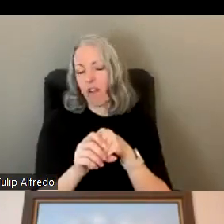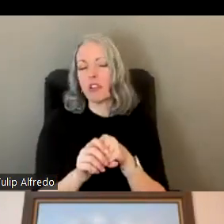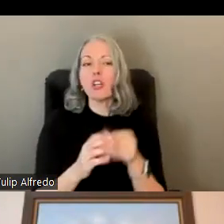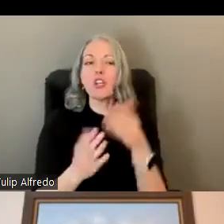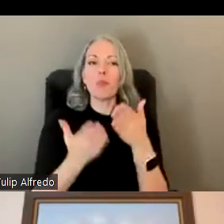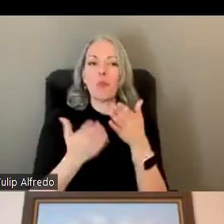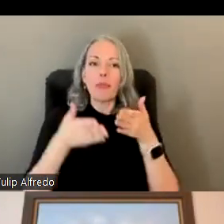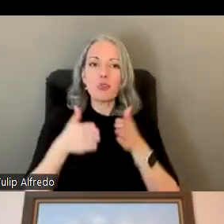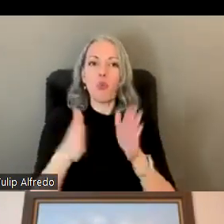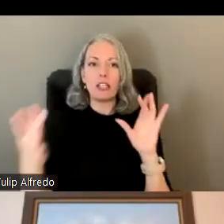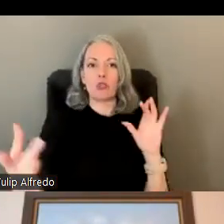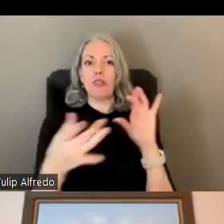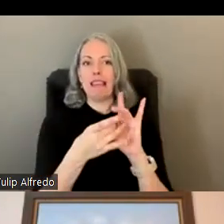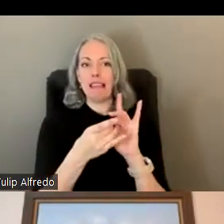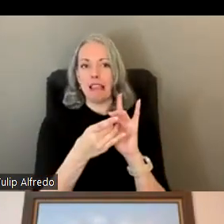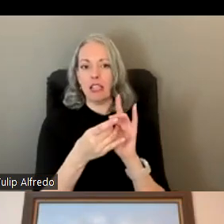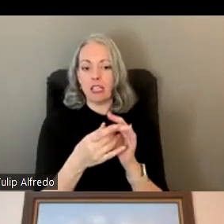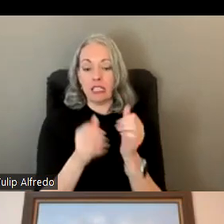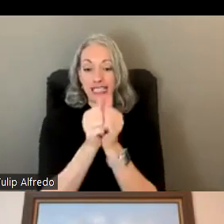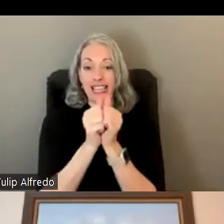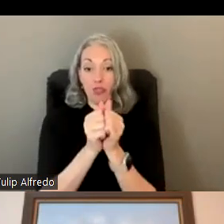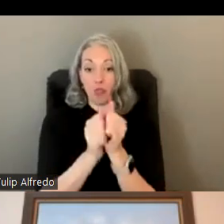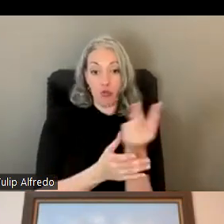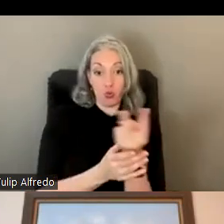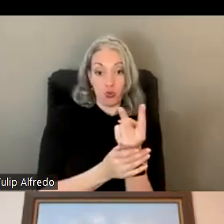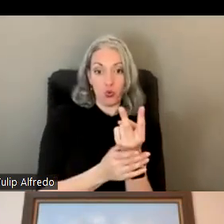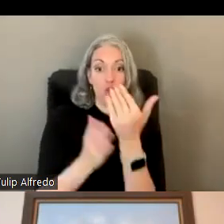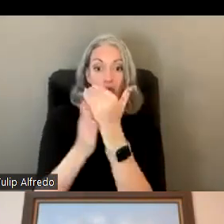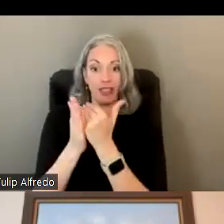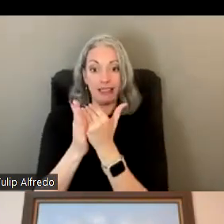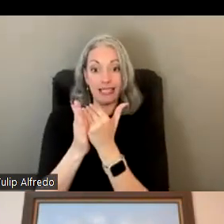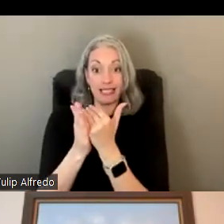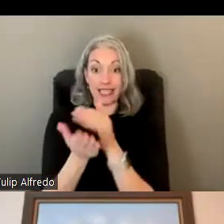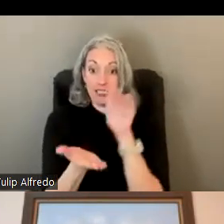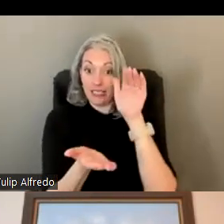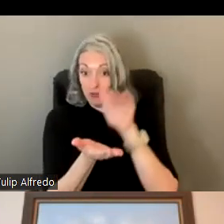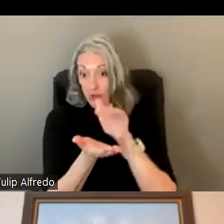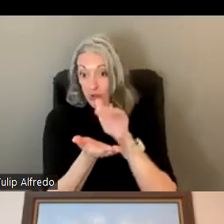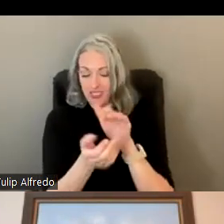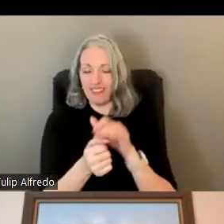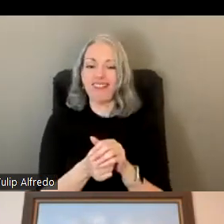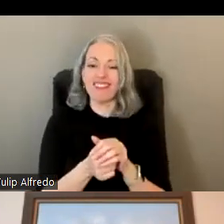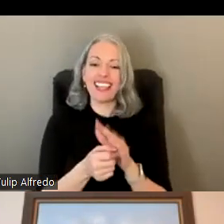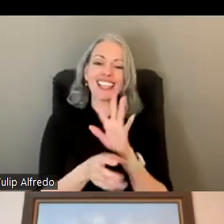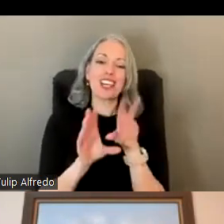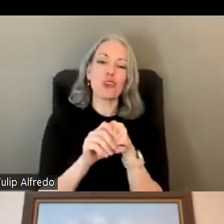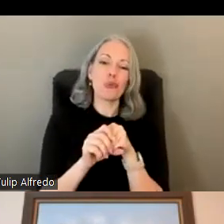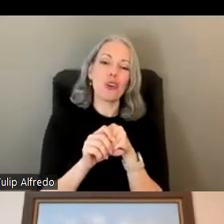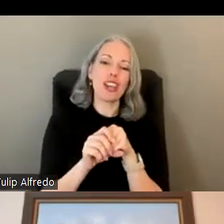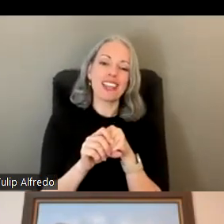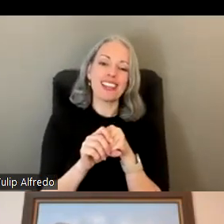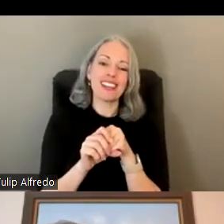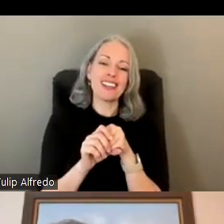to link the two of those so that we get the list shorter and we still incorporate